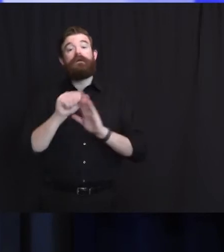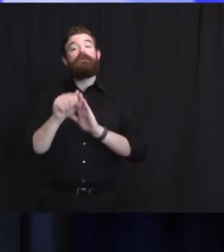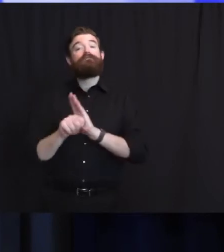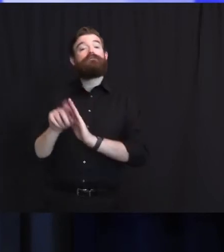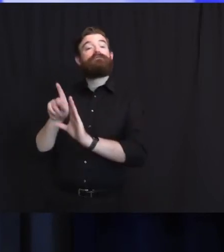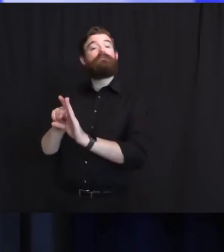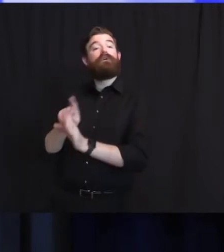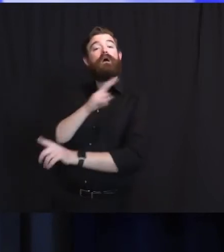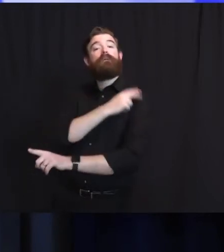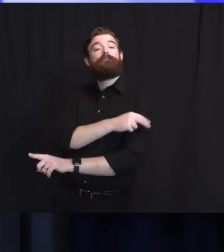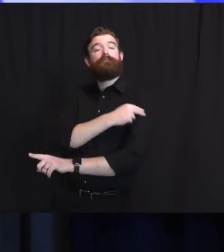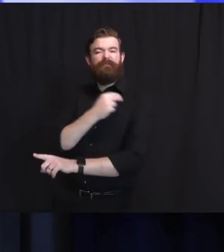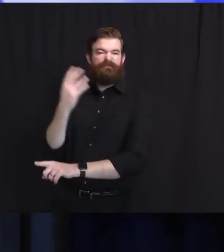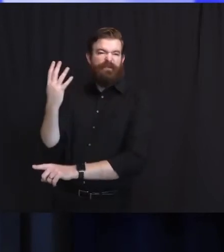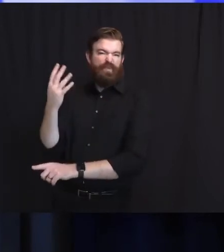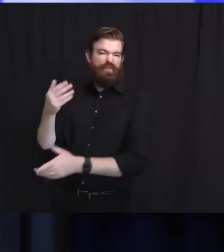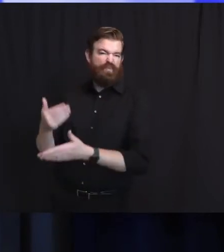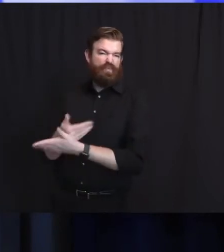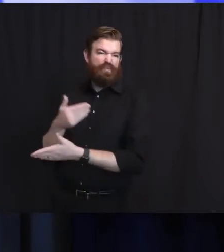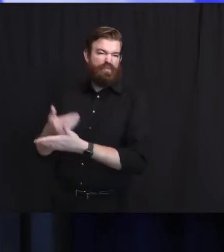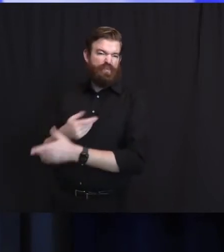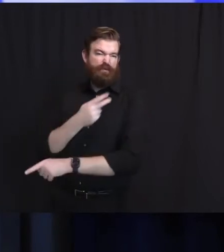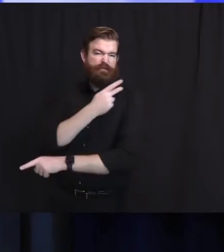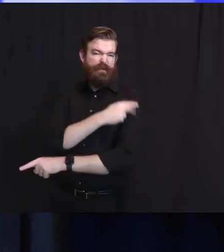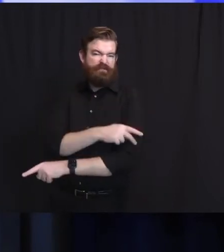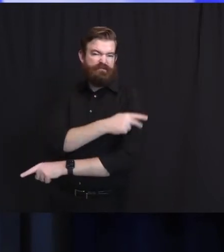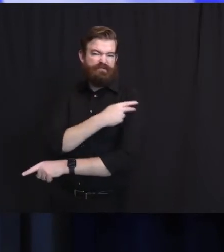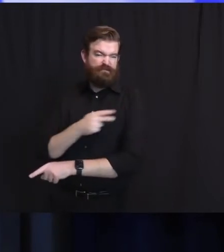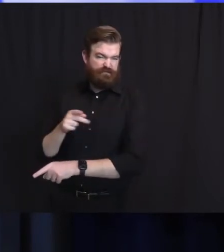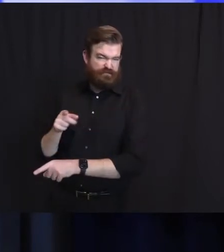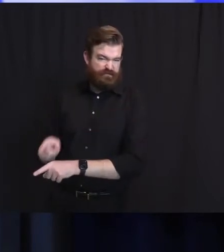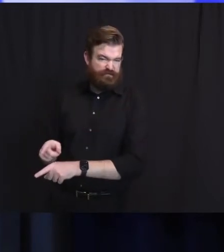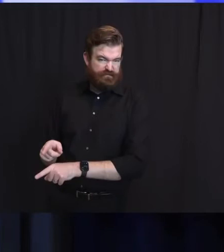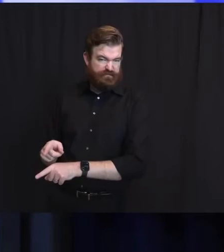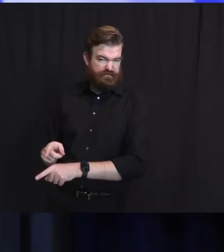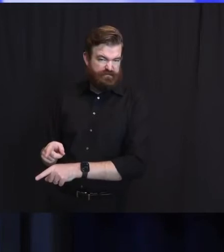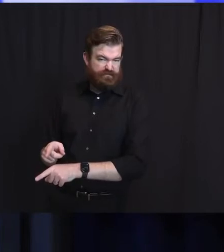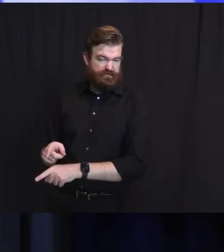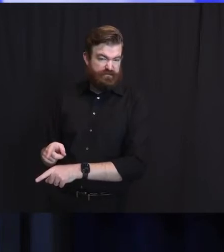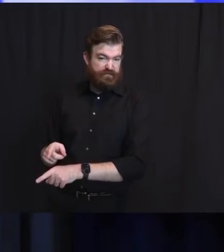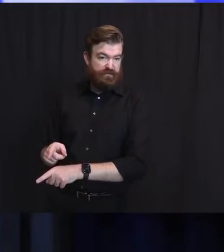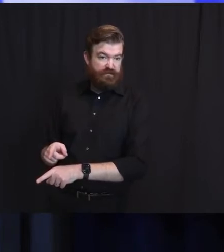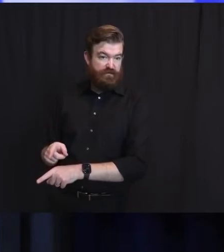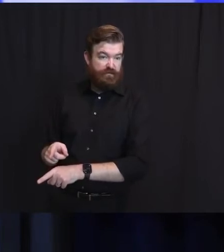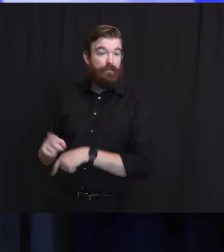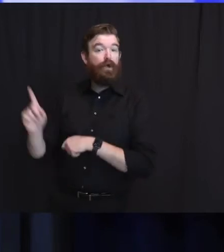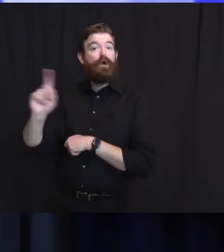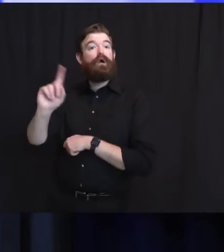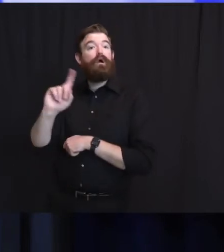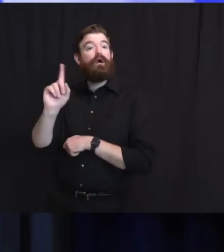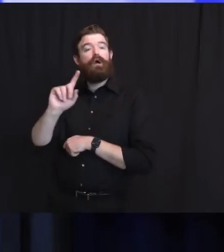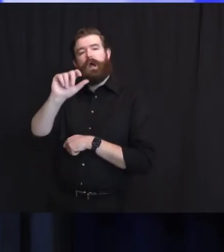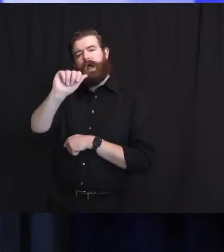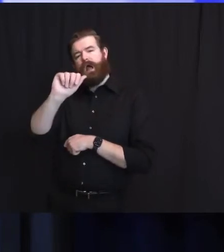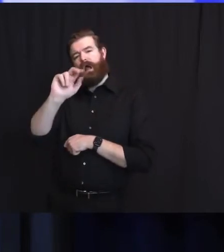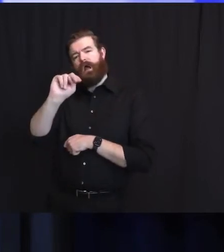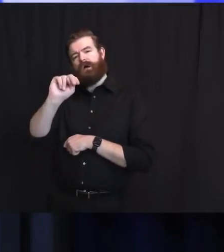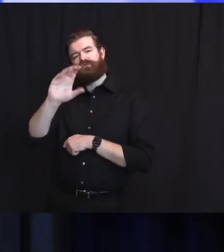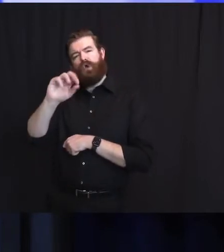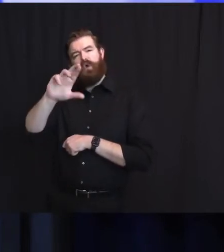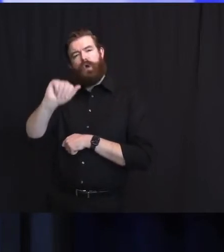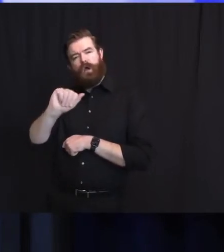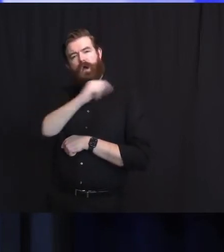cases across the 4 hospitals. All of those cases are at Ancora. The daily percent